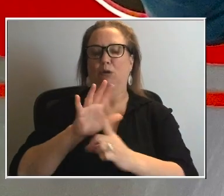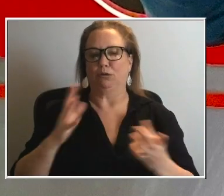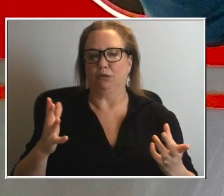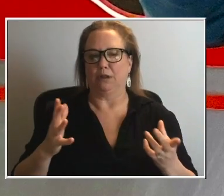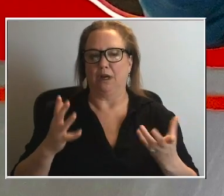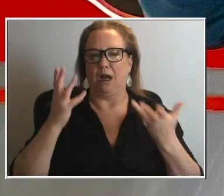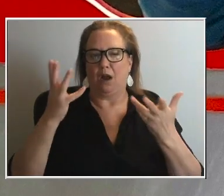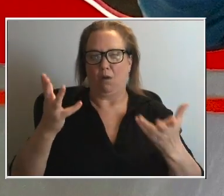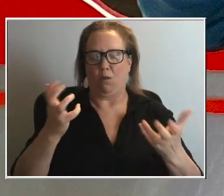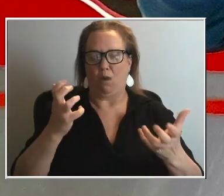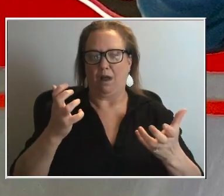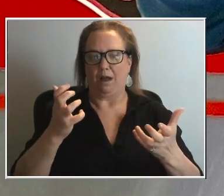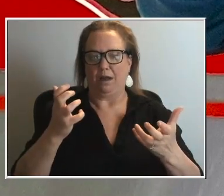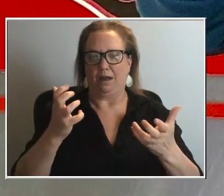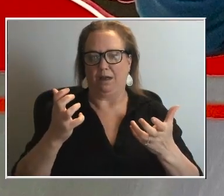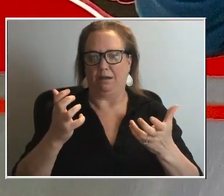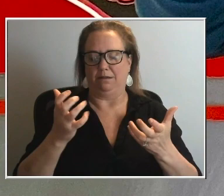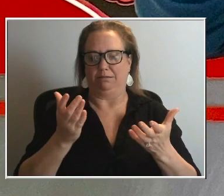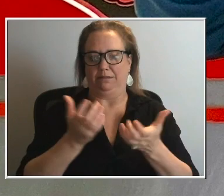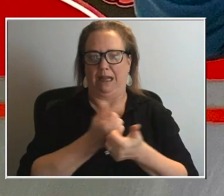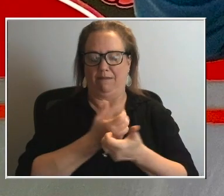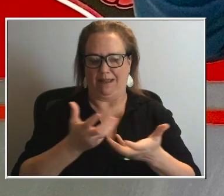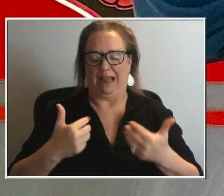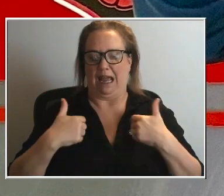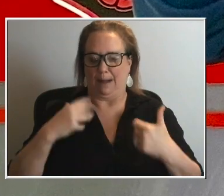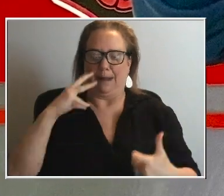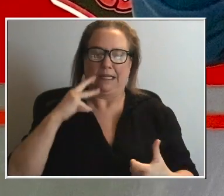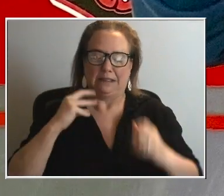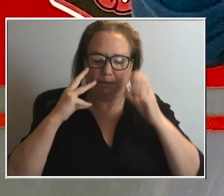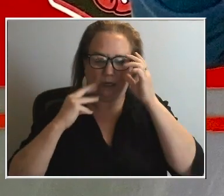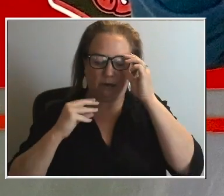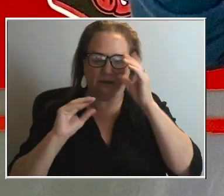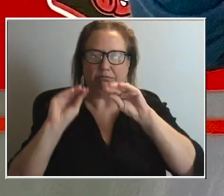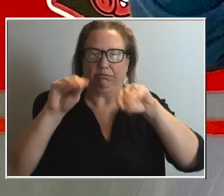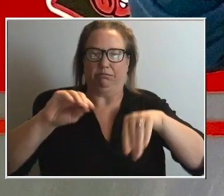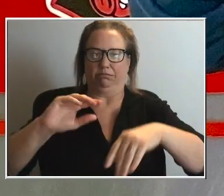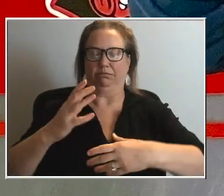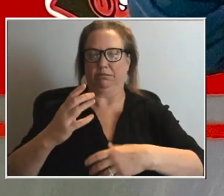to take what I had, my experience, and be able to put it to good use.